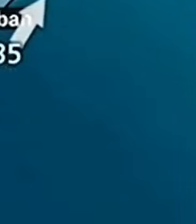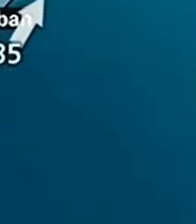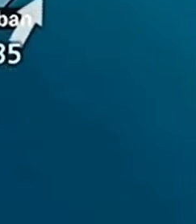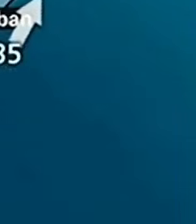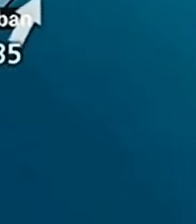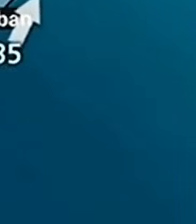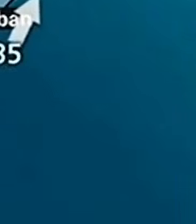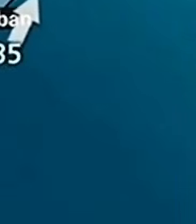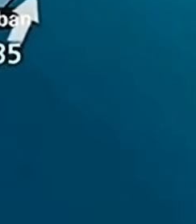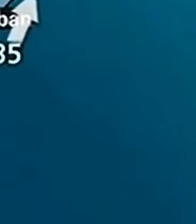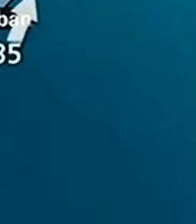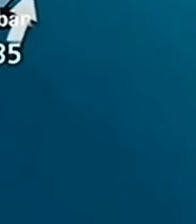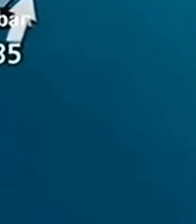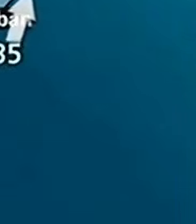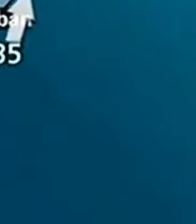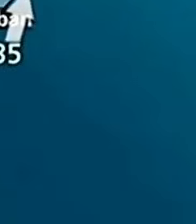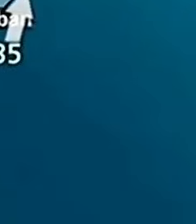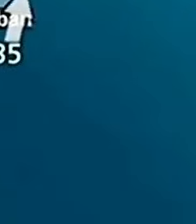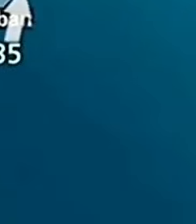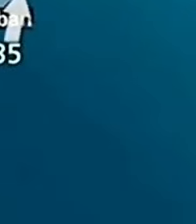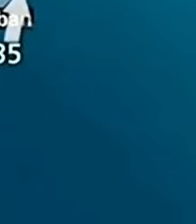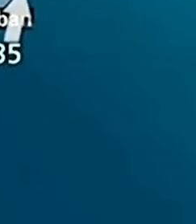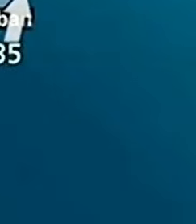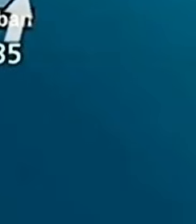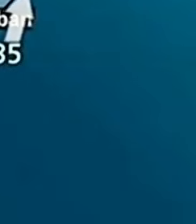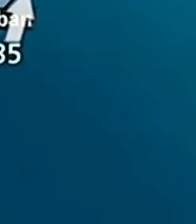Khaitsere ke le popa bui madume ho tsabile pela fela bsimpa jeno